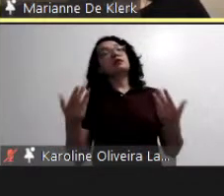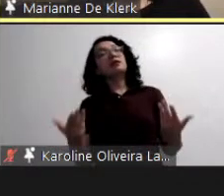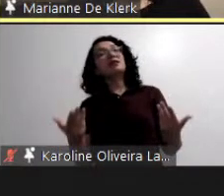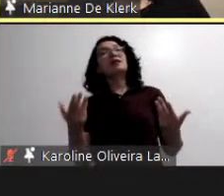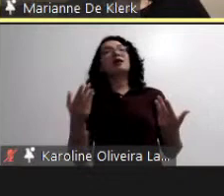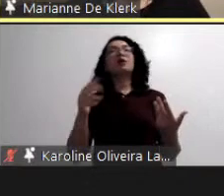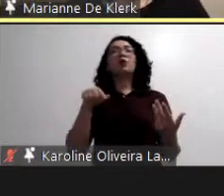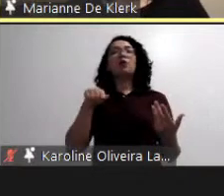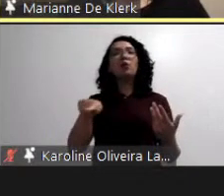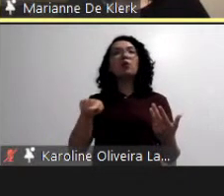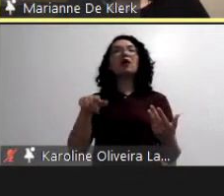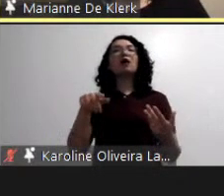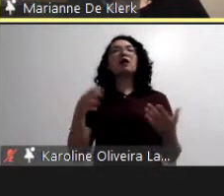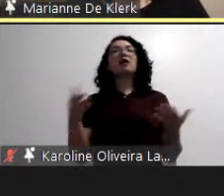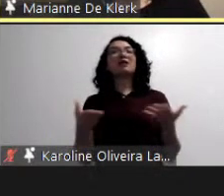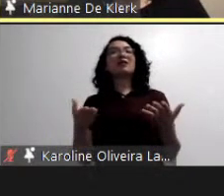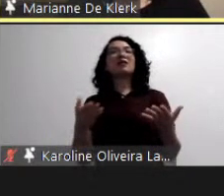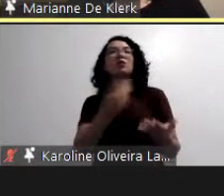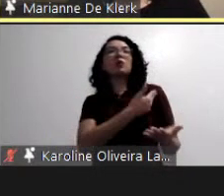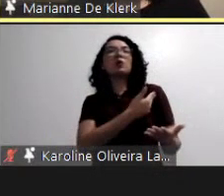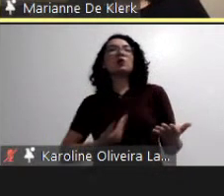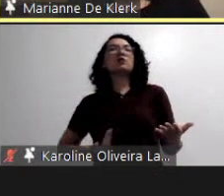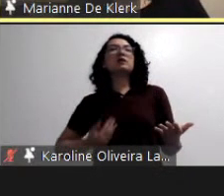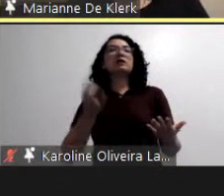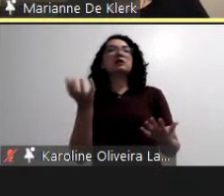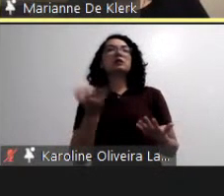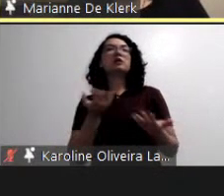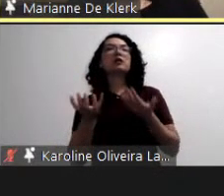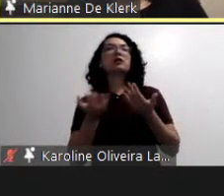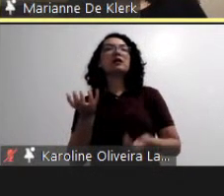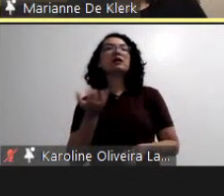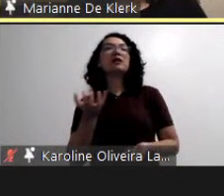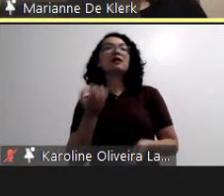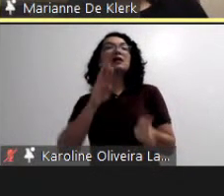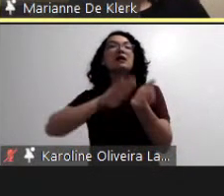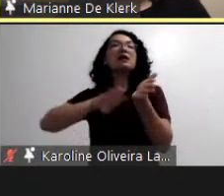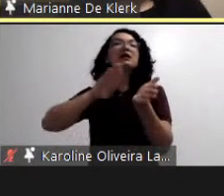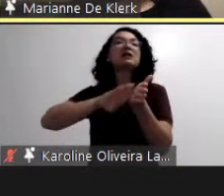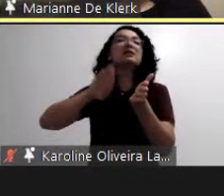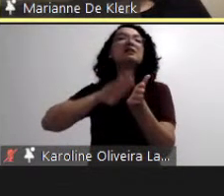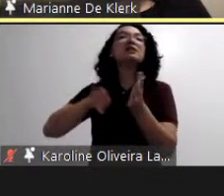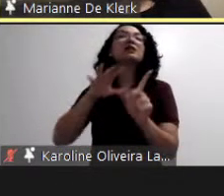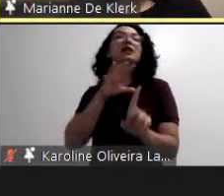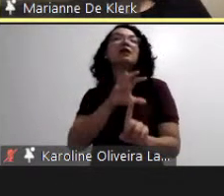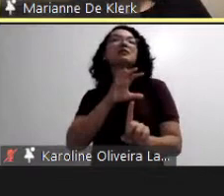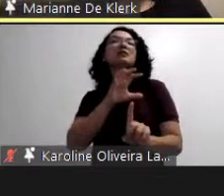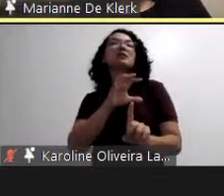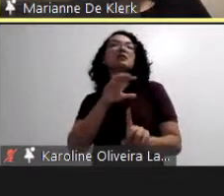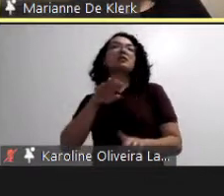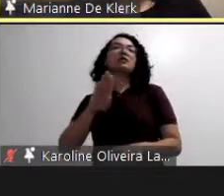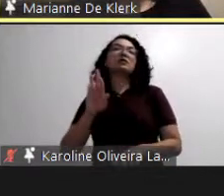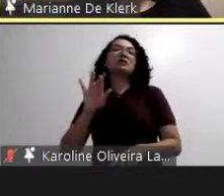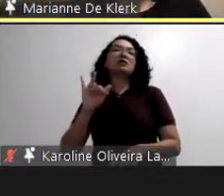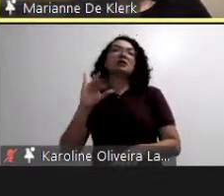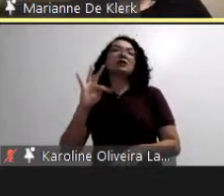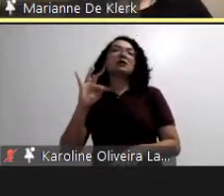in line with emerging independent countries, even though, of course, South Africa, you cannot consider to have been